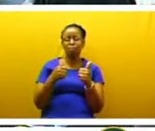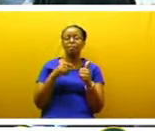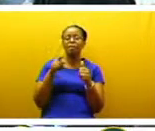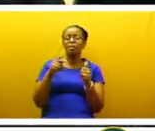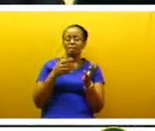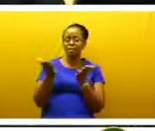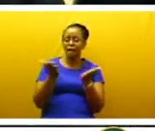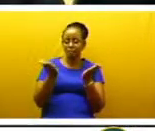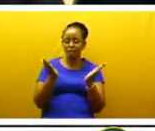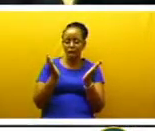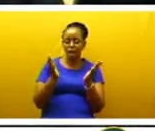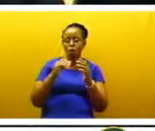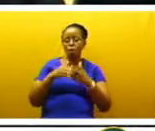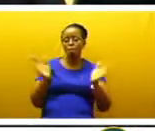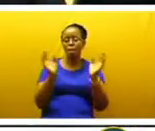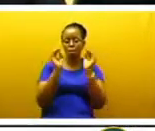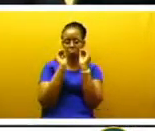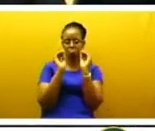opened.